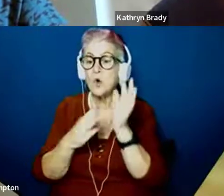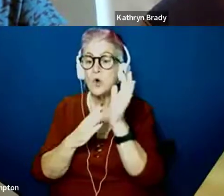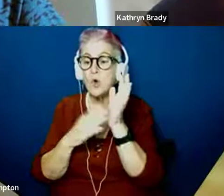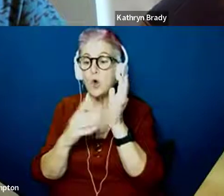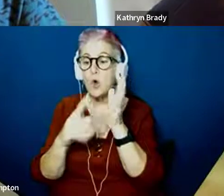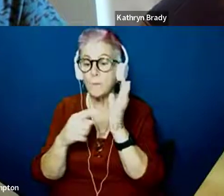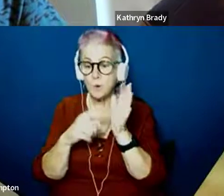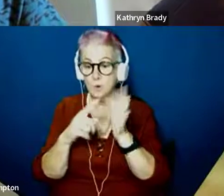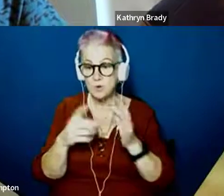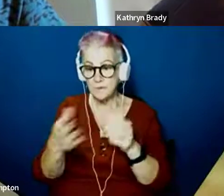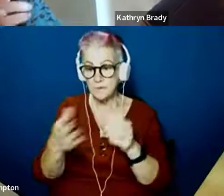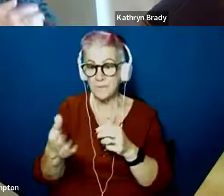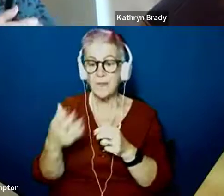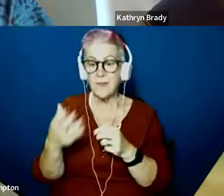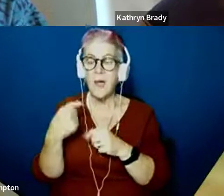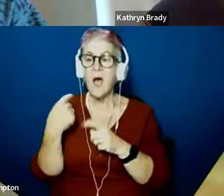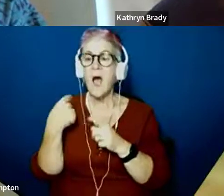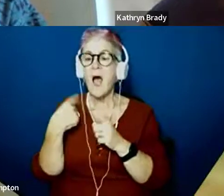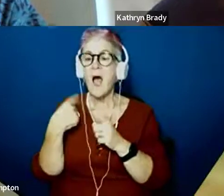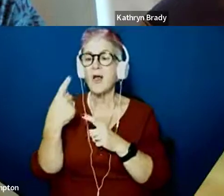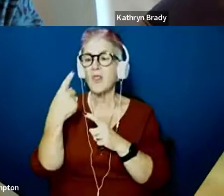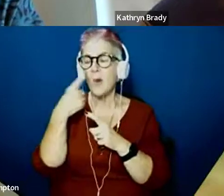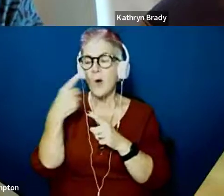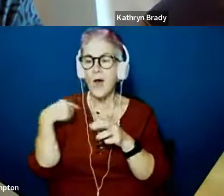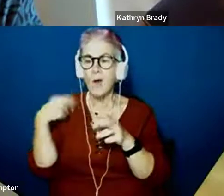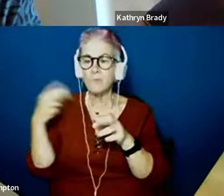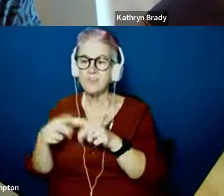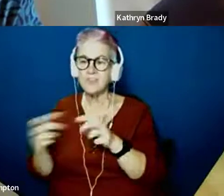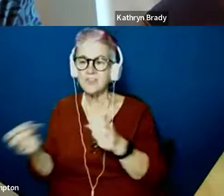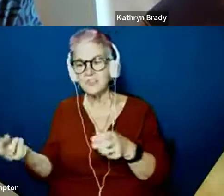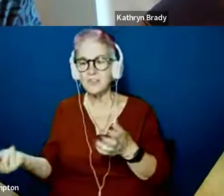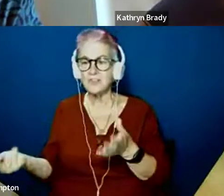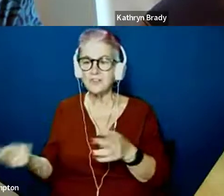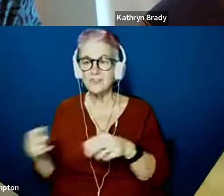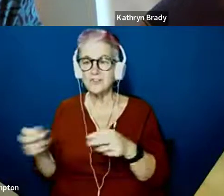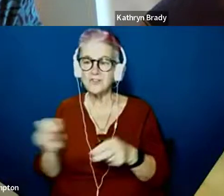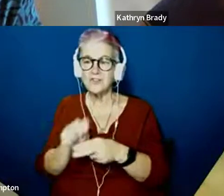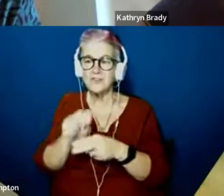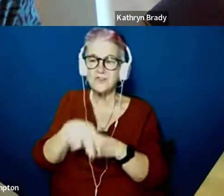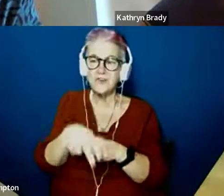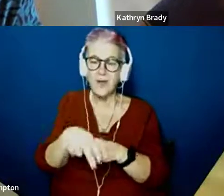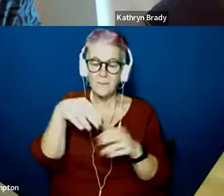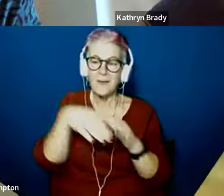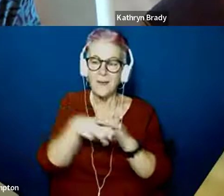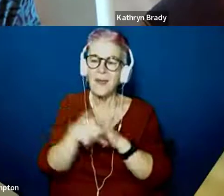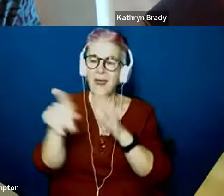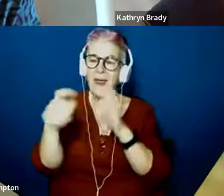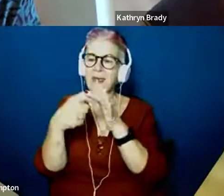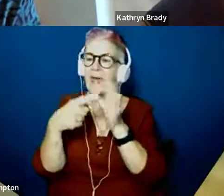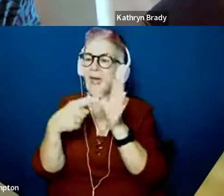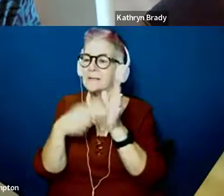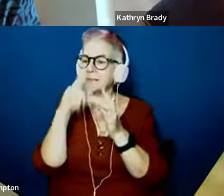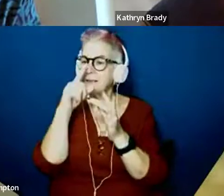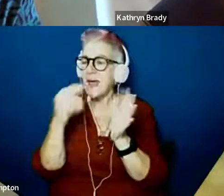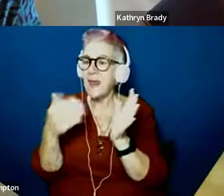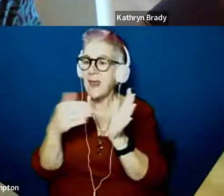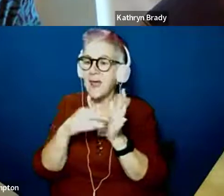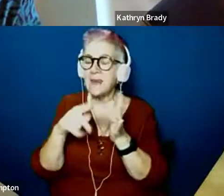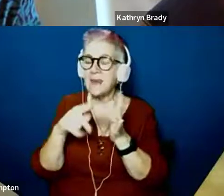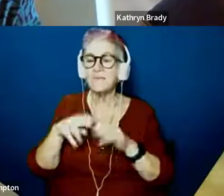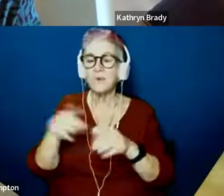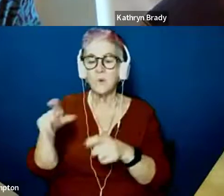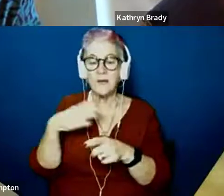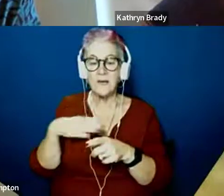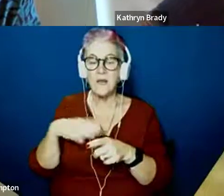Still on. Sorry, I thought I'd just jump in here, because, and Kate can add to this if she needs to, but